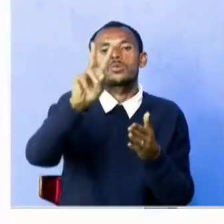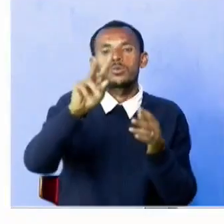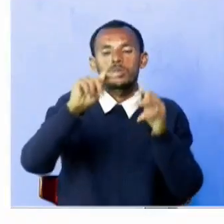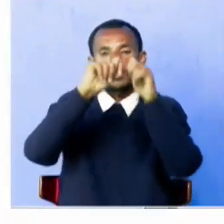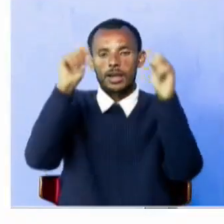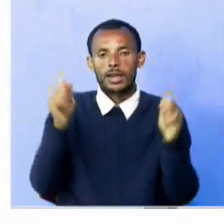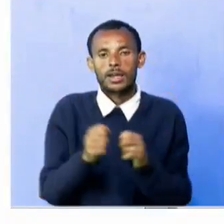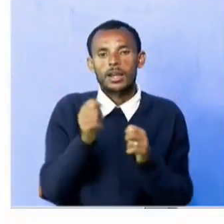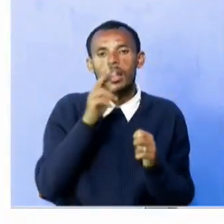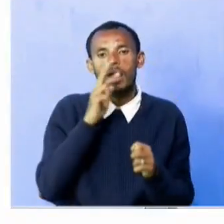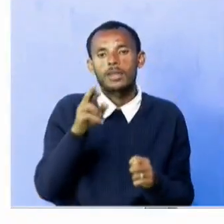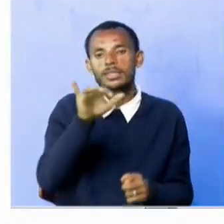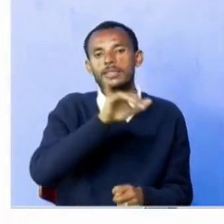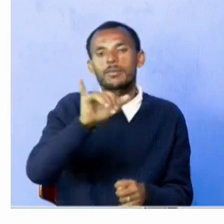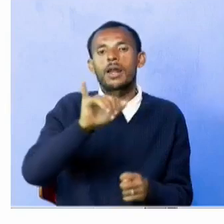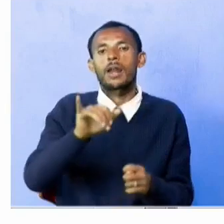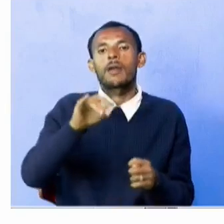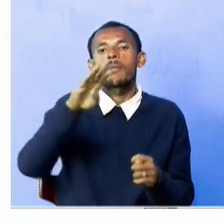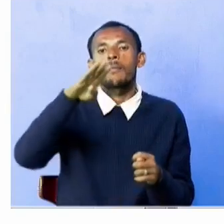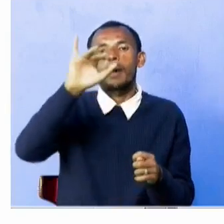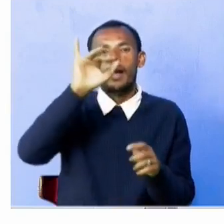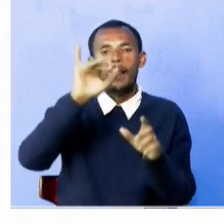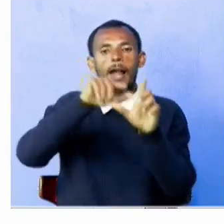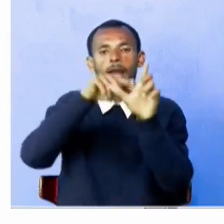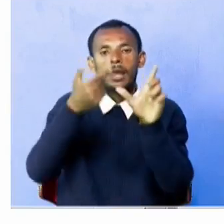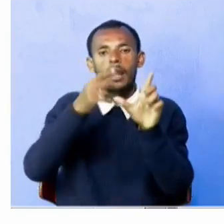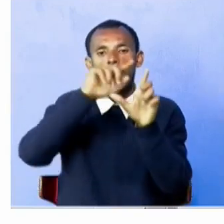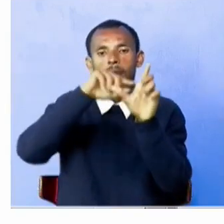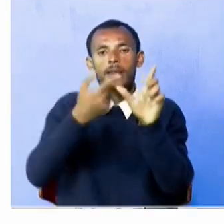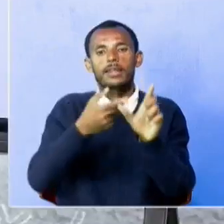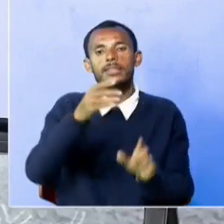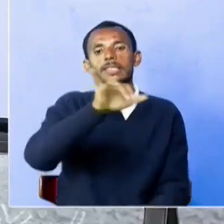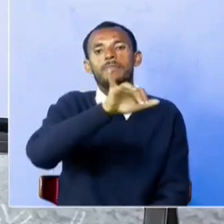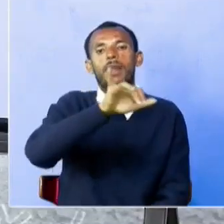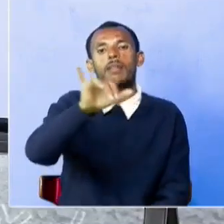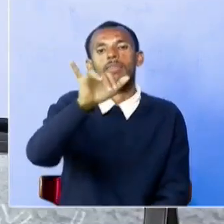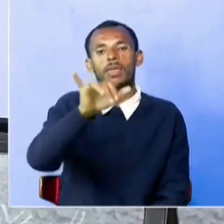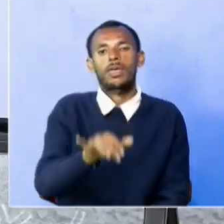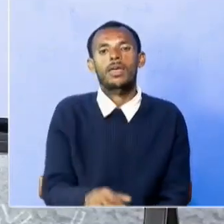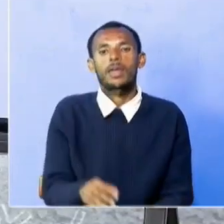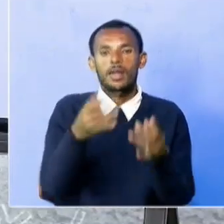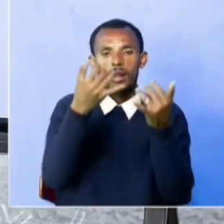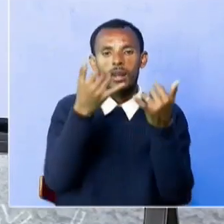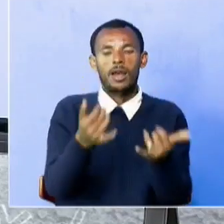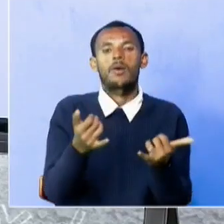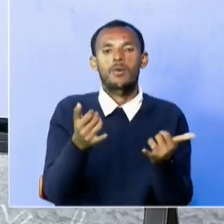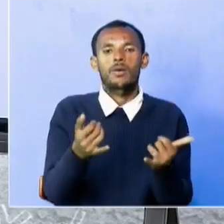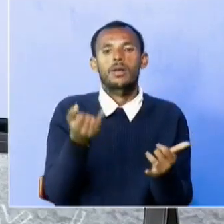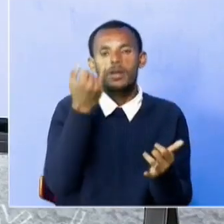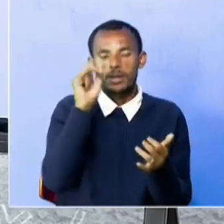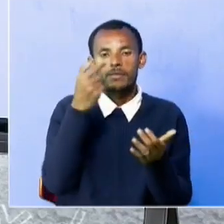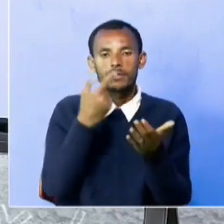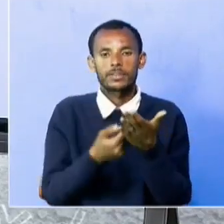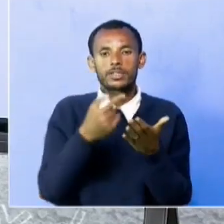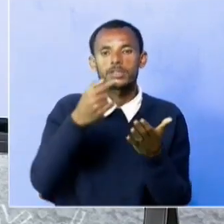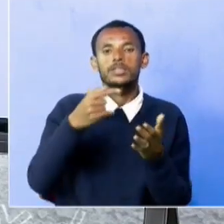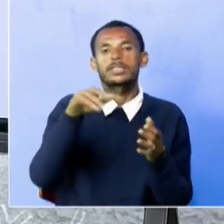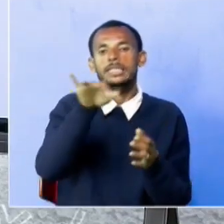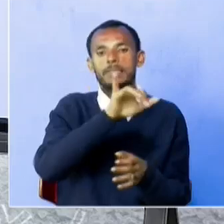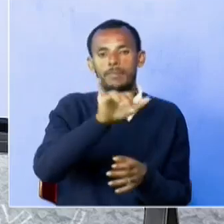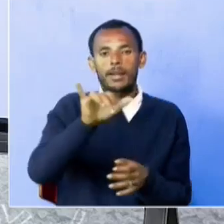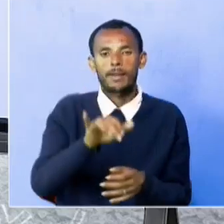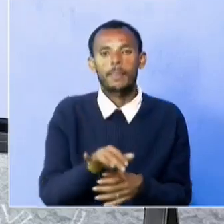similar by angle-angle similarity. Okay, now, if these two are